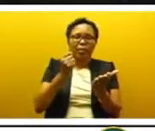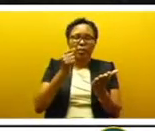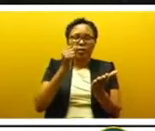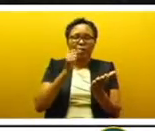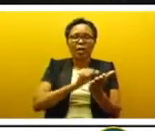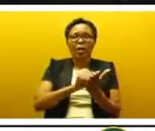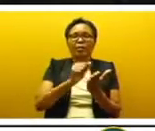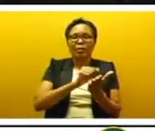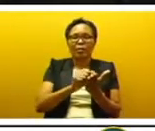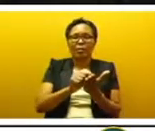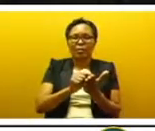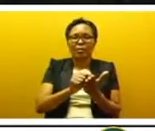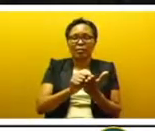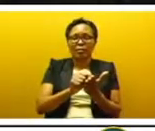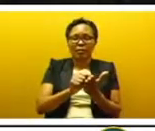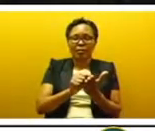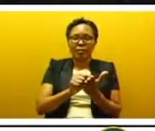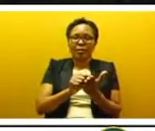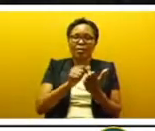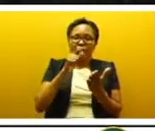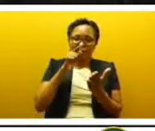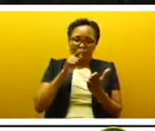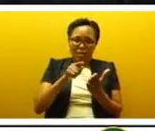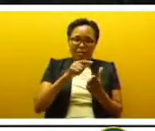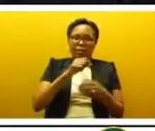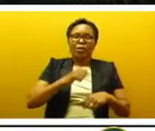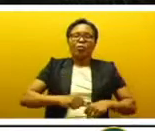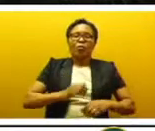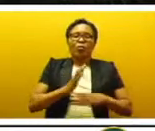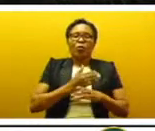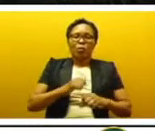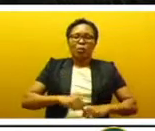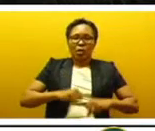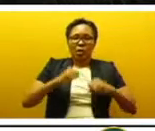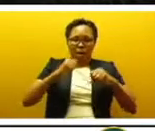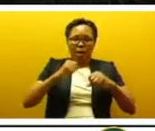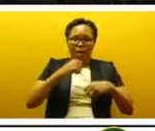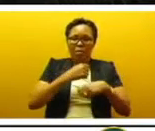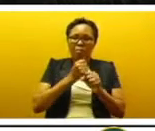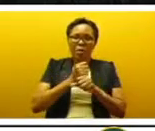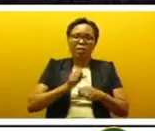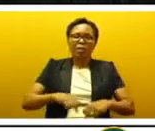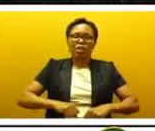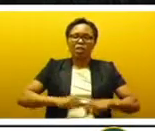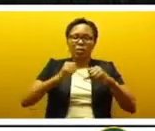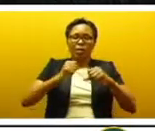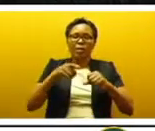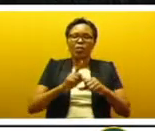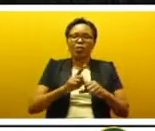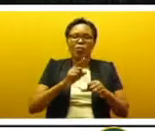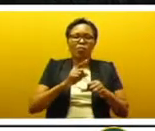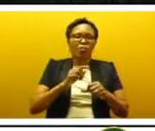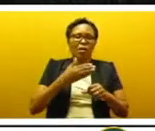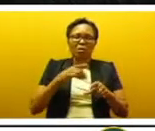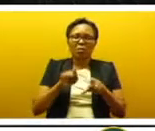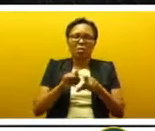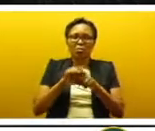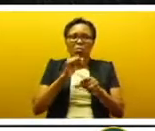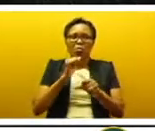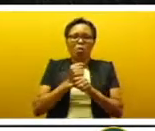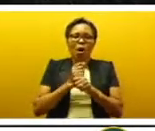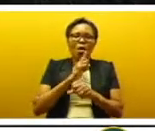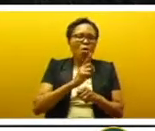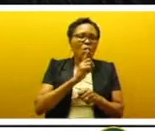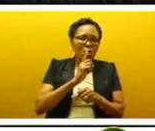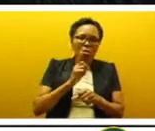of it, makes the chairman a dictator. No, that is not the issue. If you read it as an